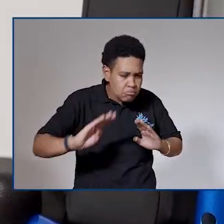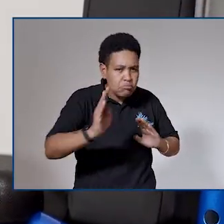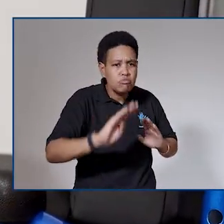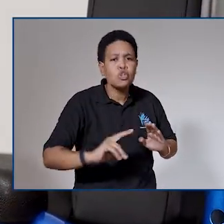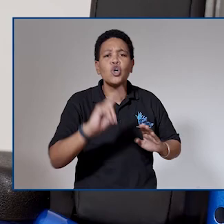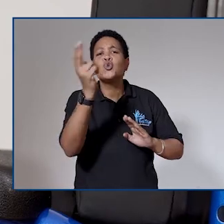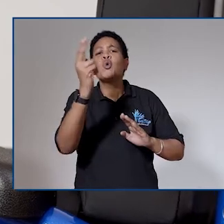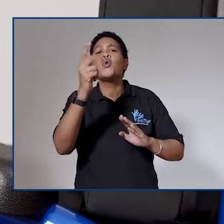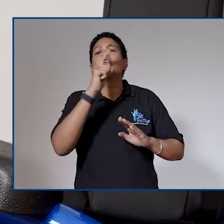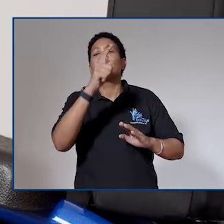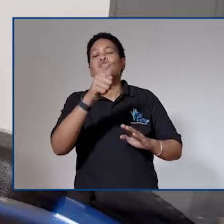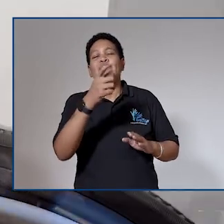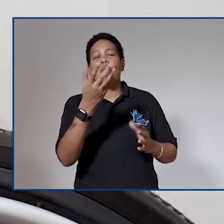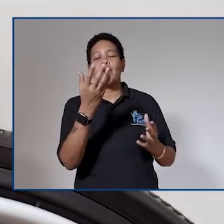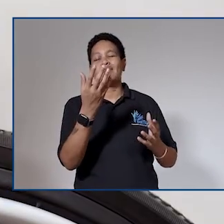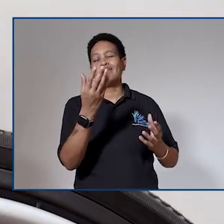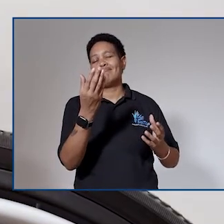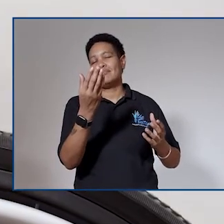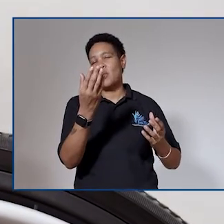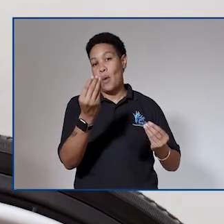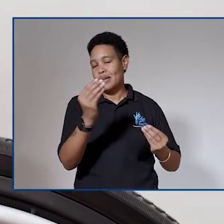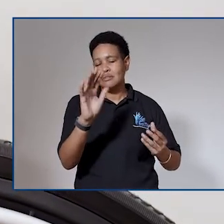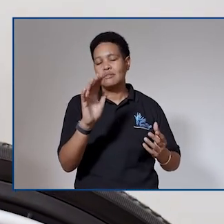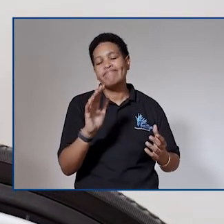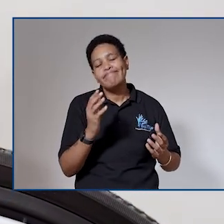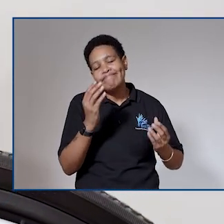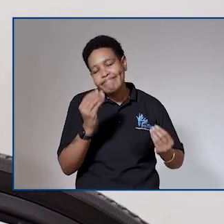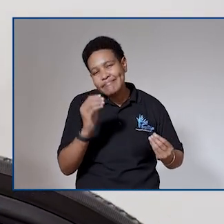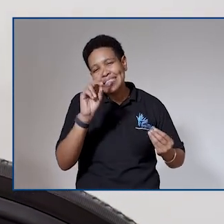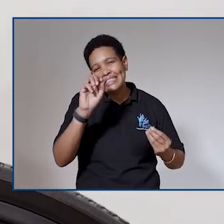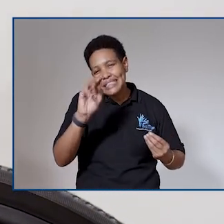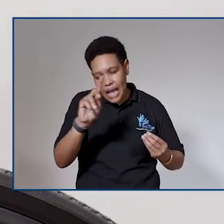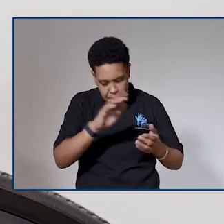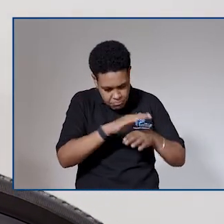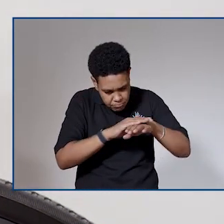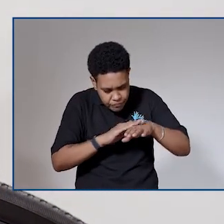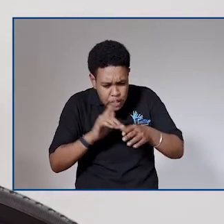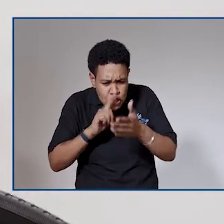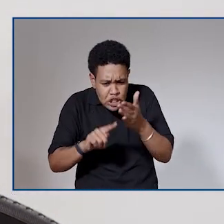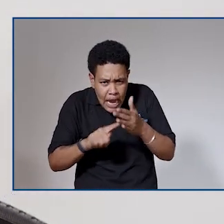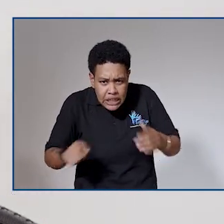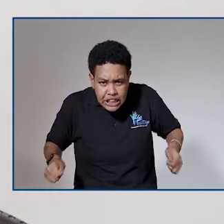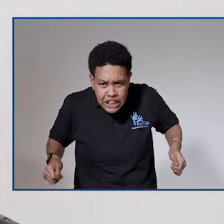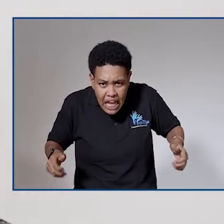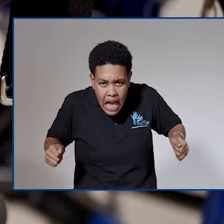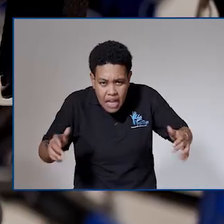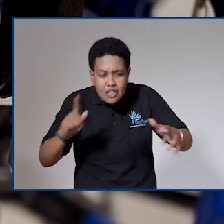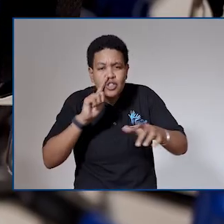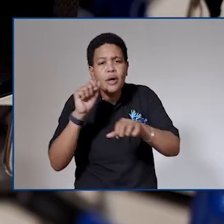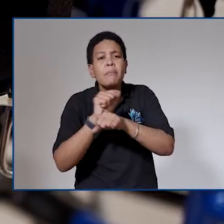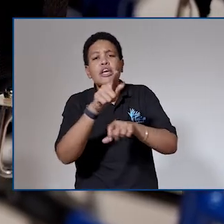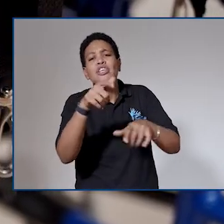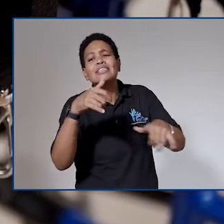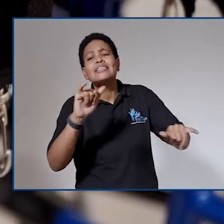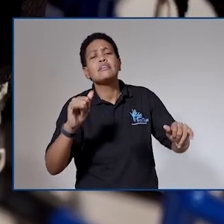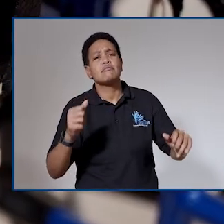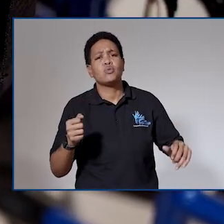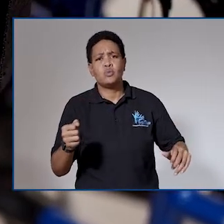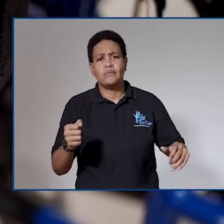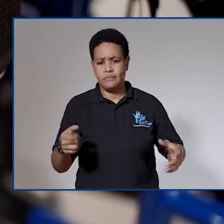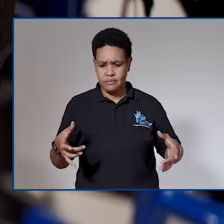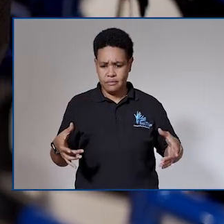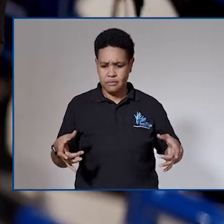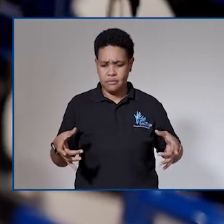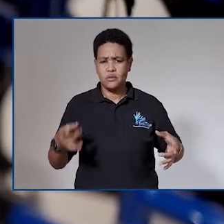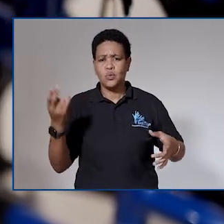damp cloth. 2. Check the tires to ensure that they are still hard. Use a bicycle